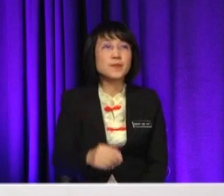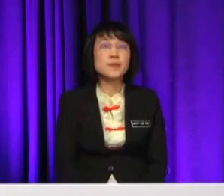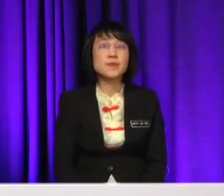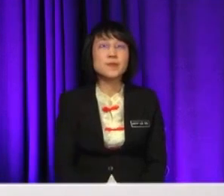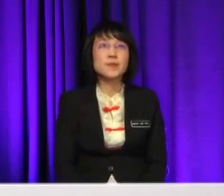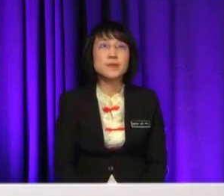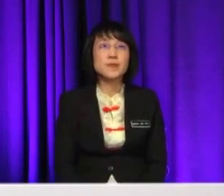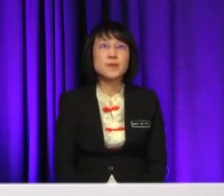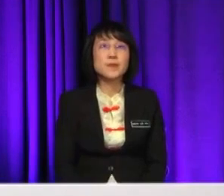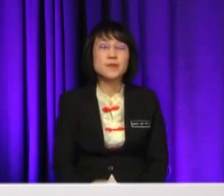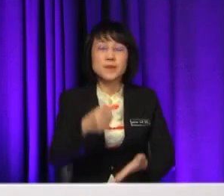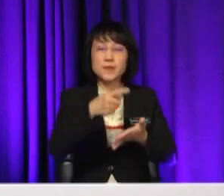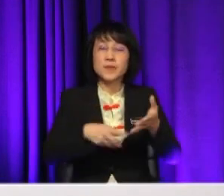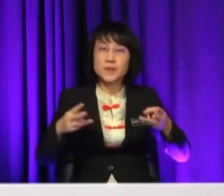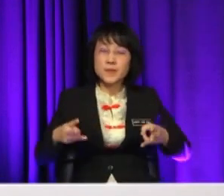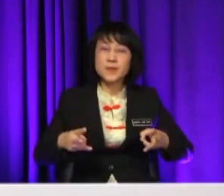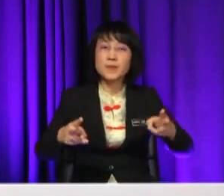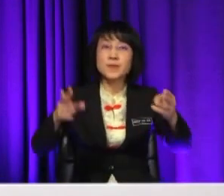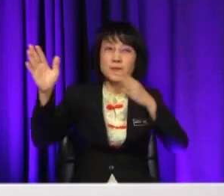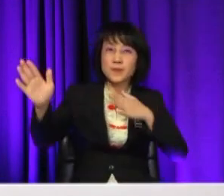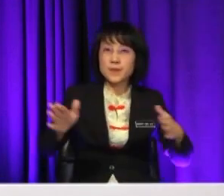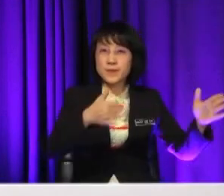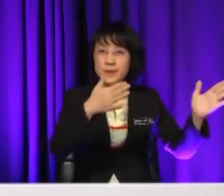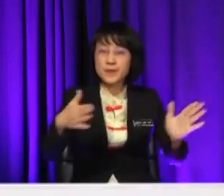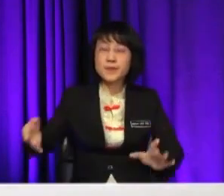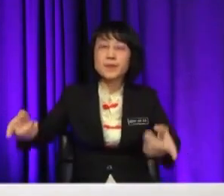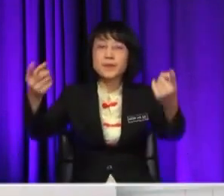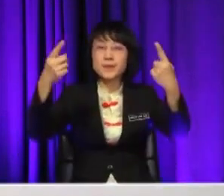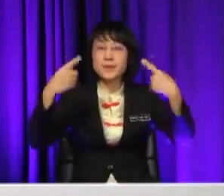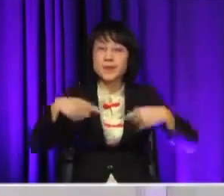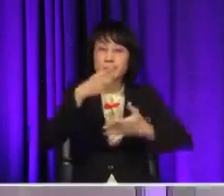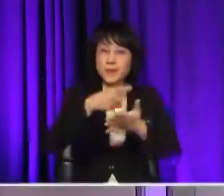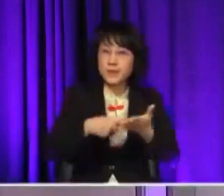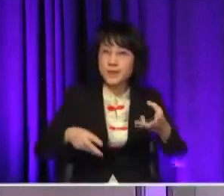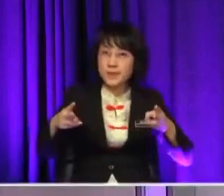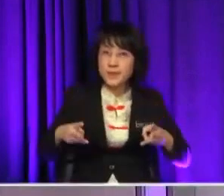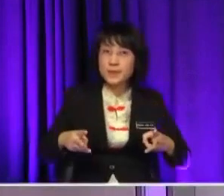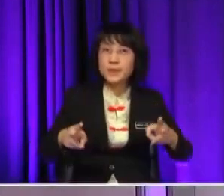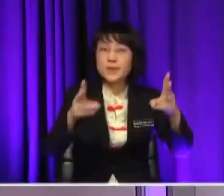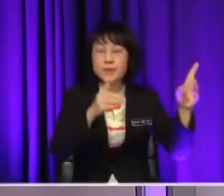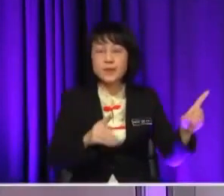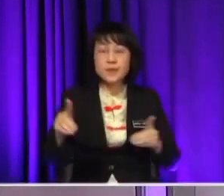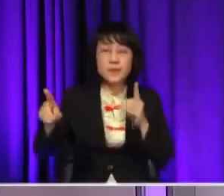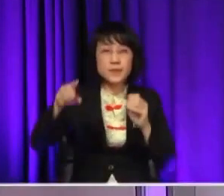So what way does the wind come? What way does he go?